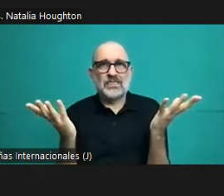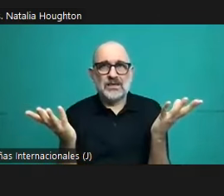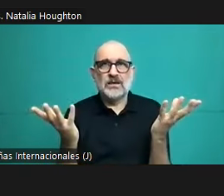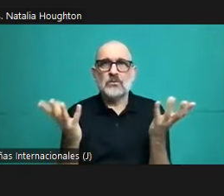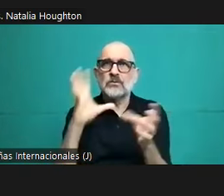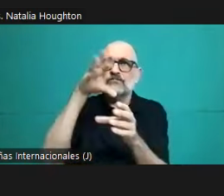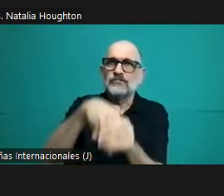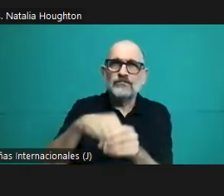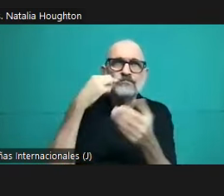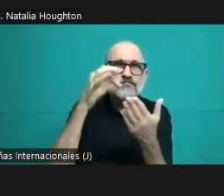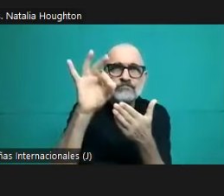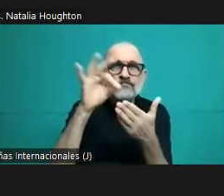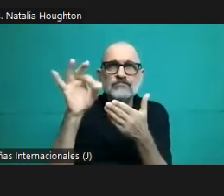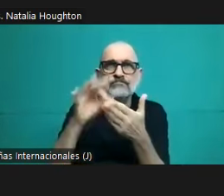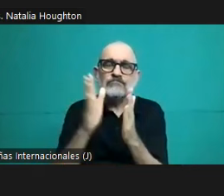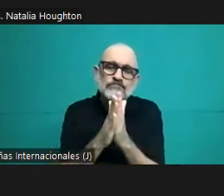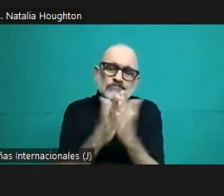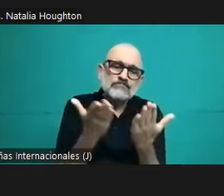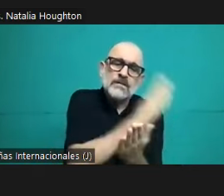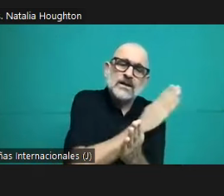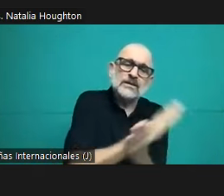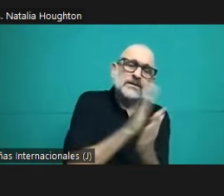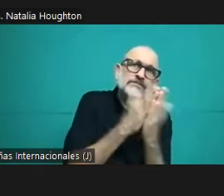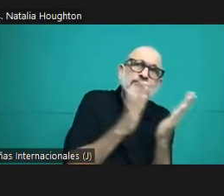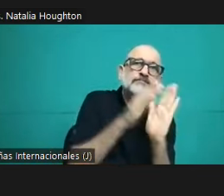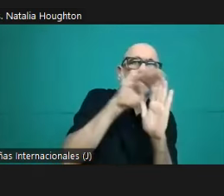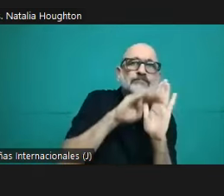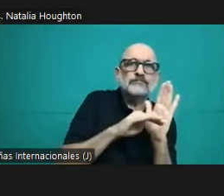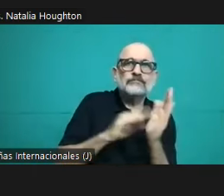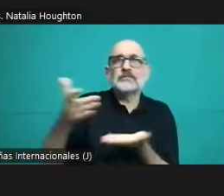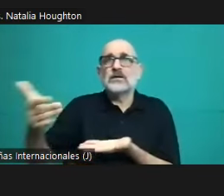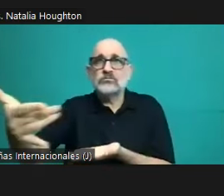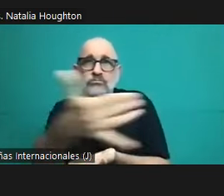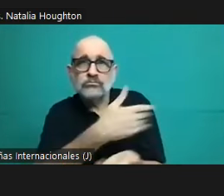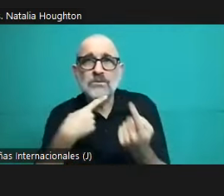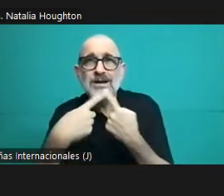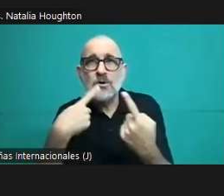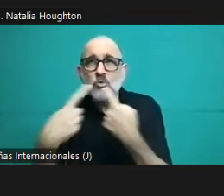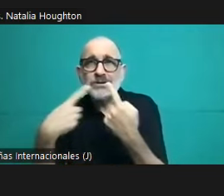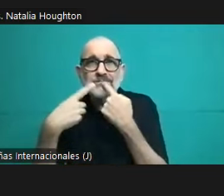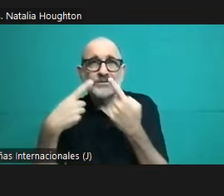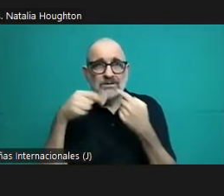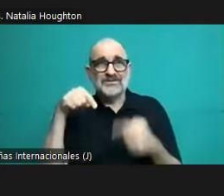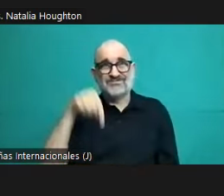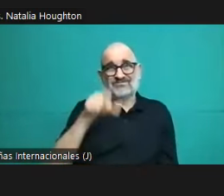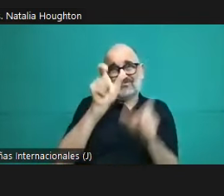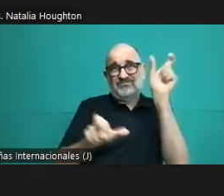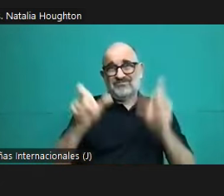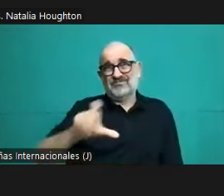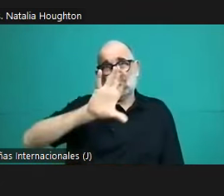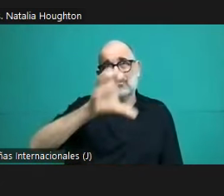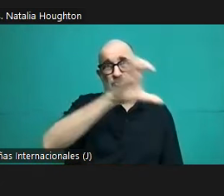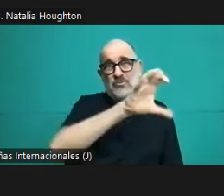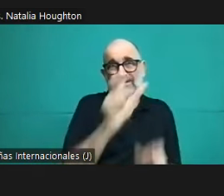and also the design and production and interviews